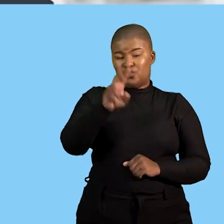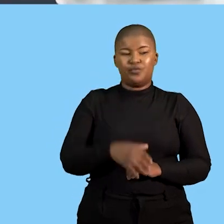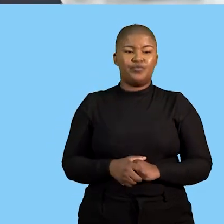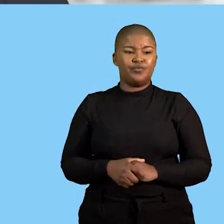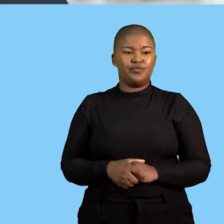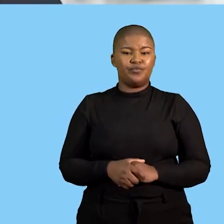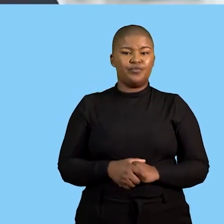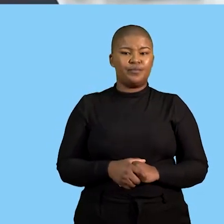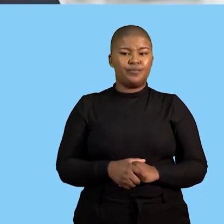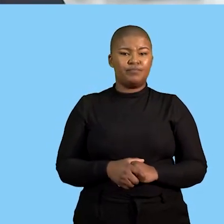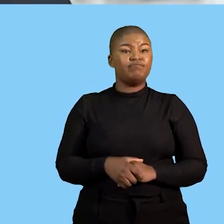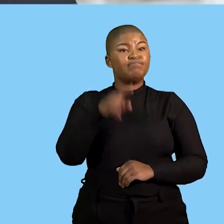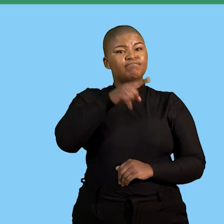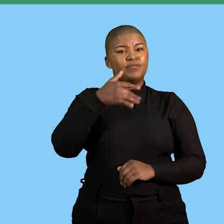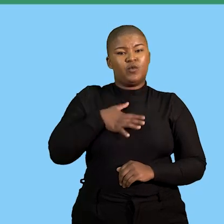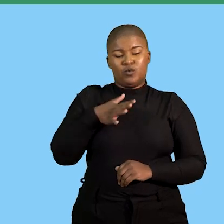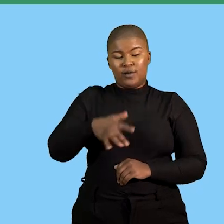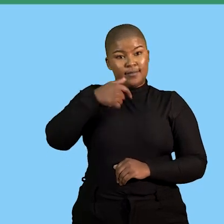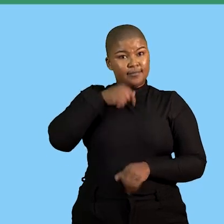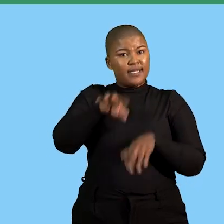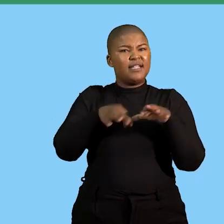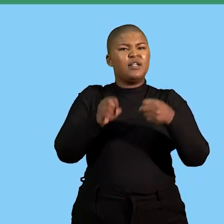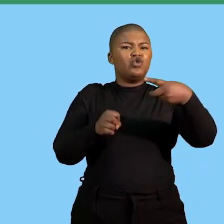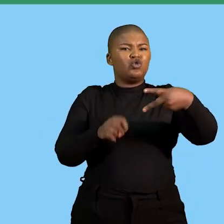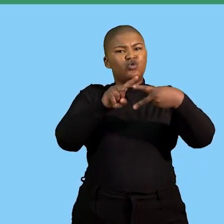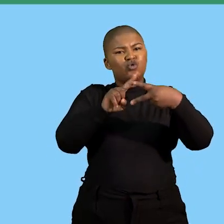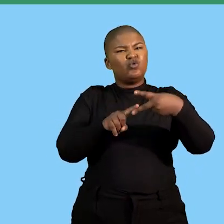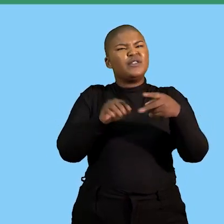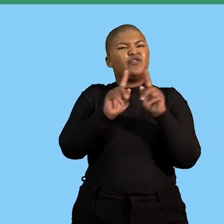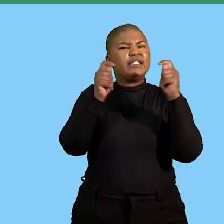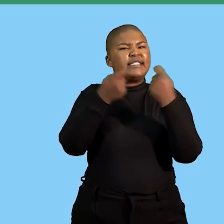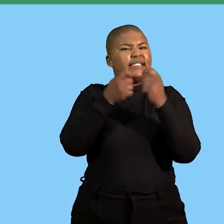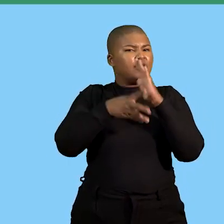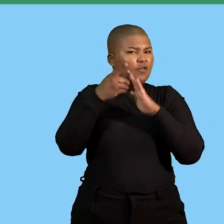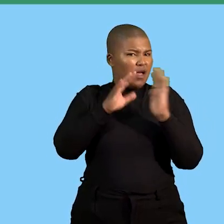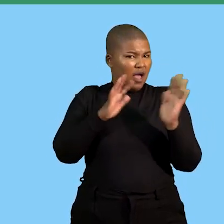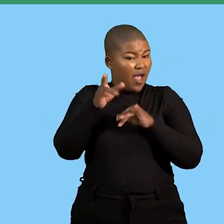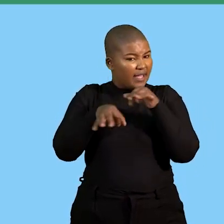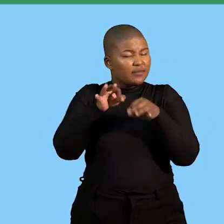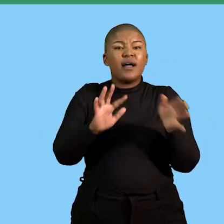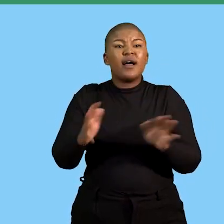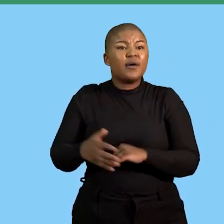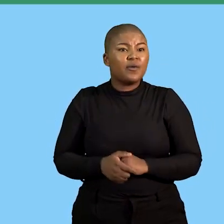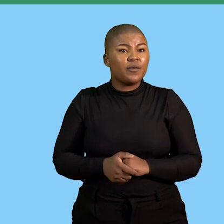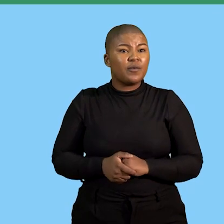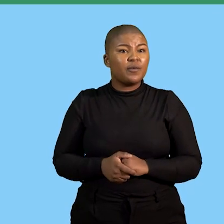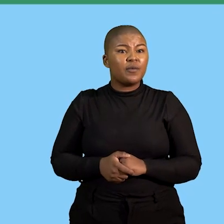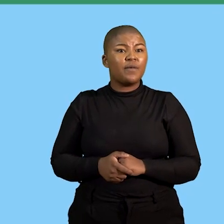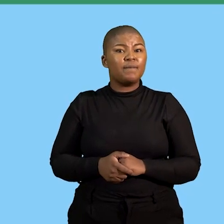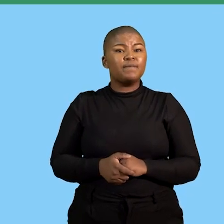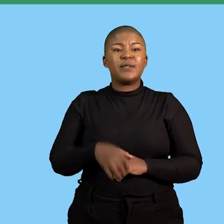question 2 expected us to explain 2 other stages of team development. How would you do